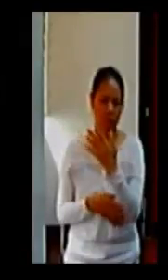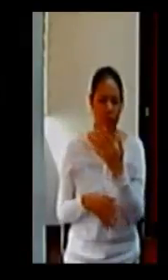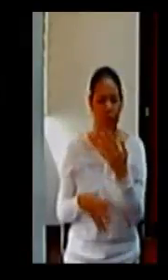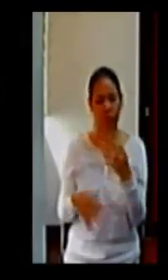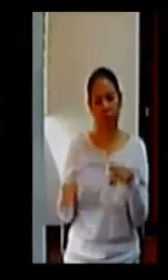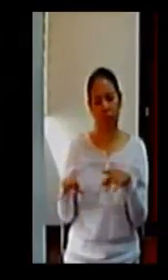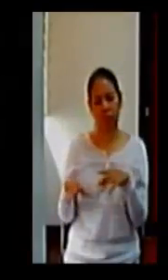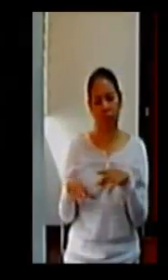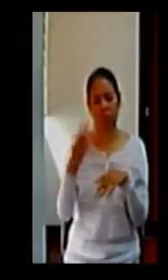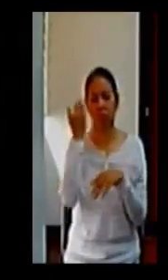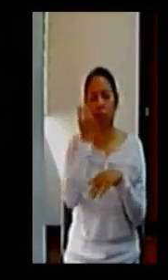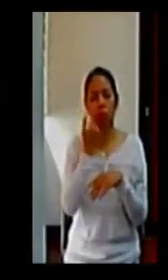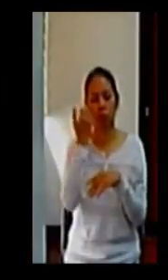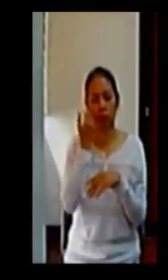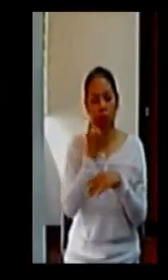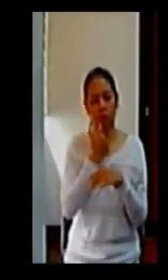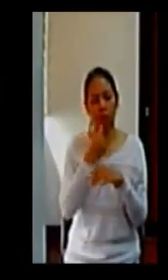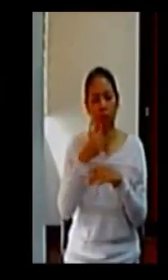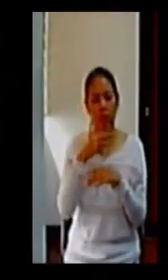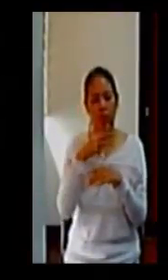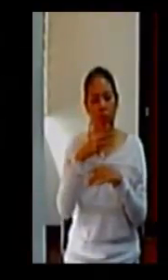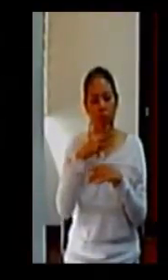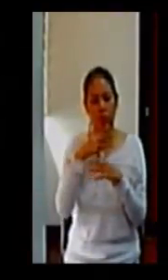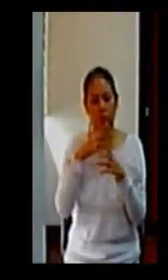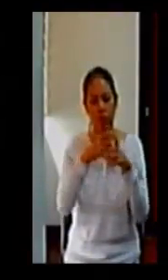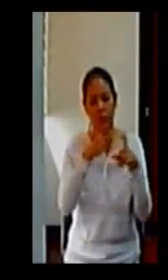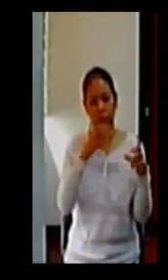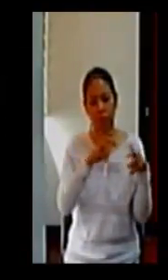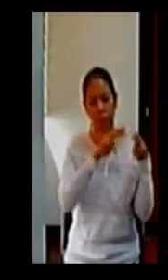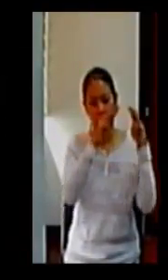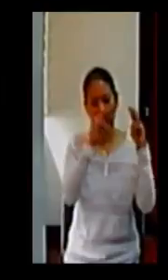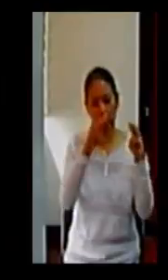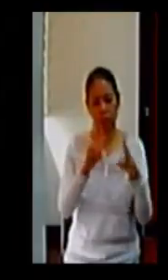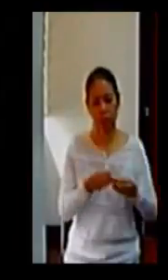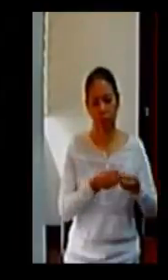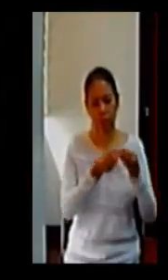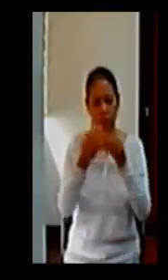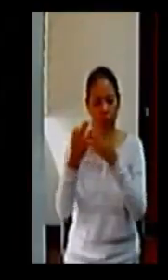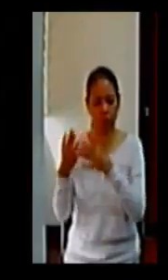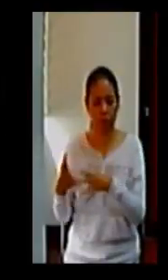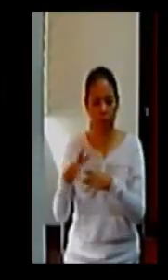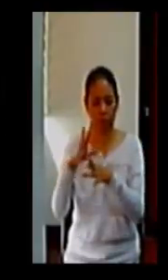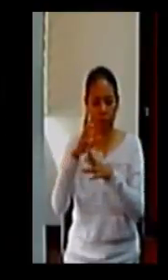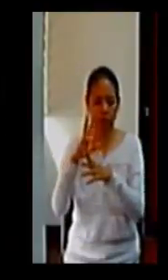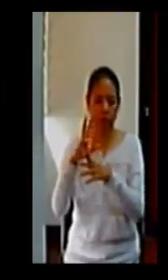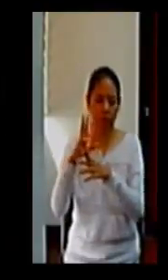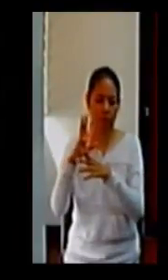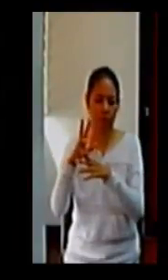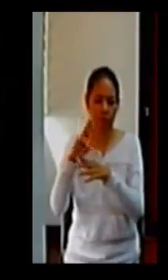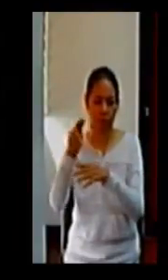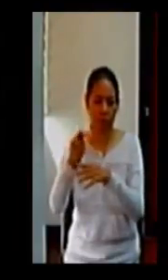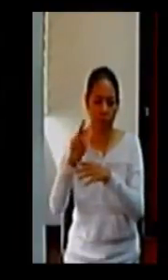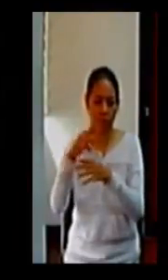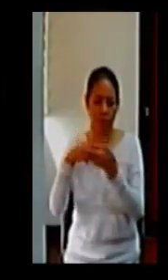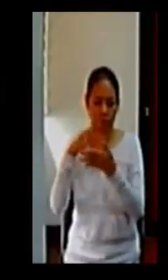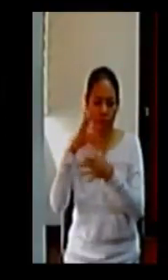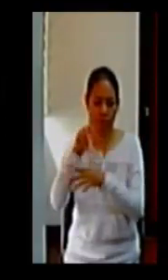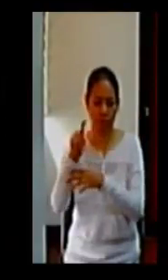coming from the mountains to supply the rice terraces needs and human needs. And if there